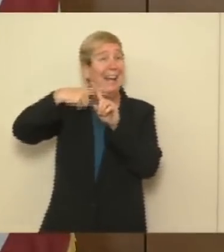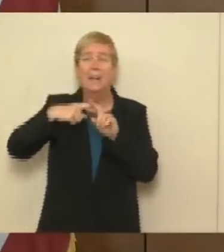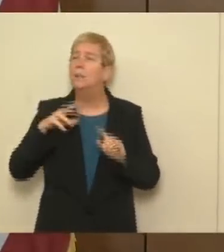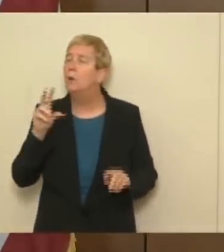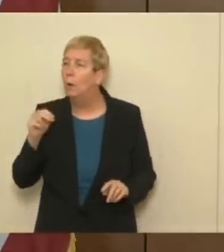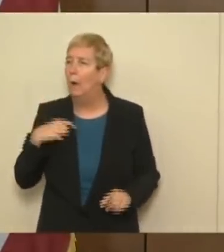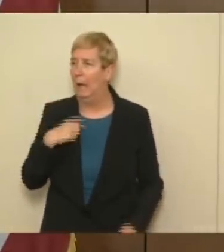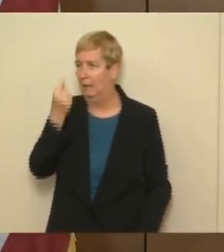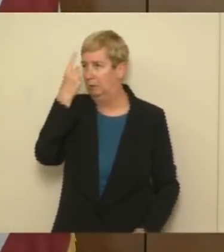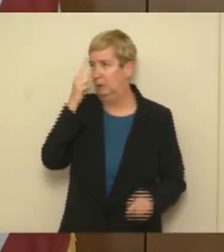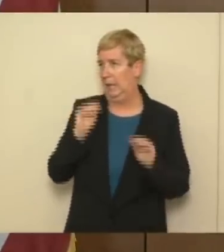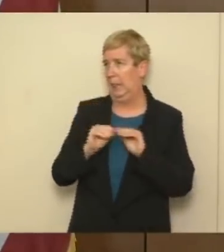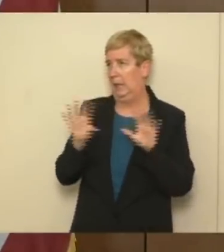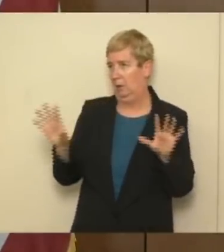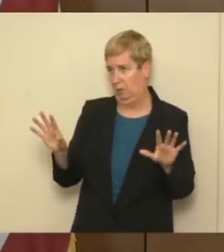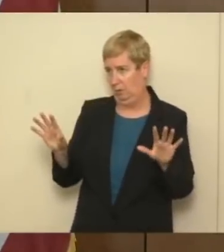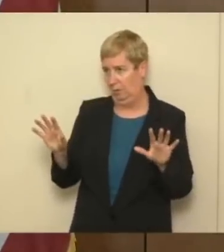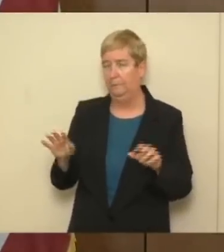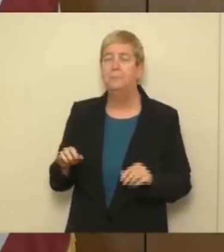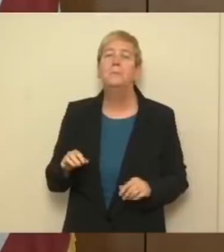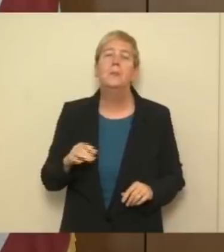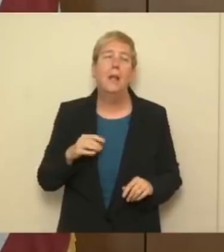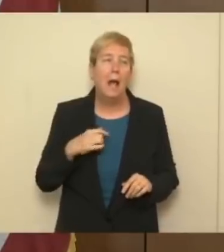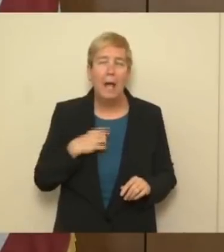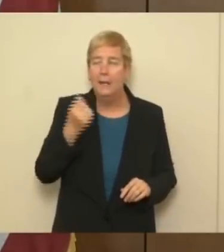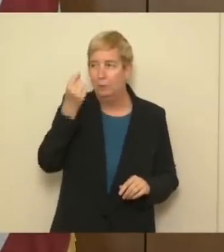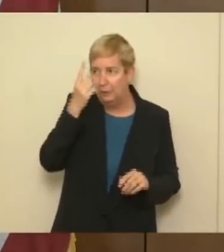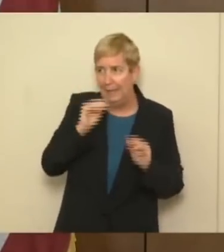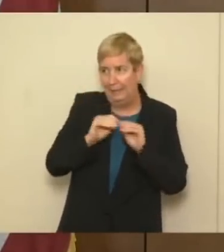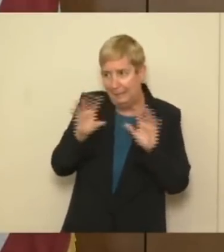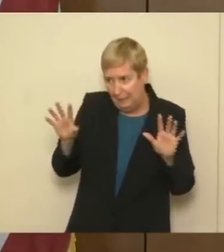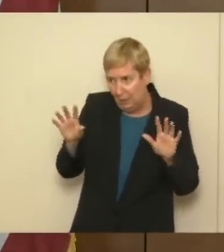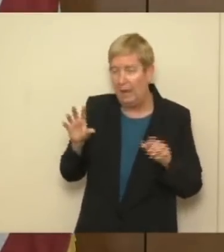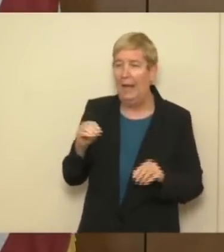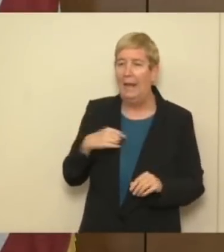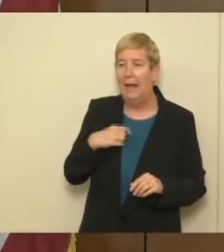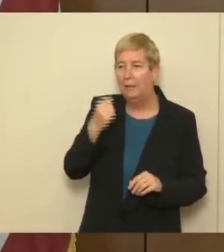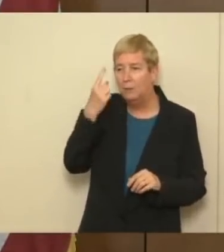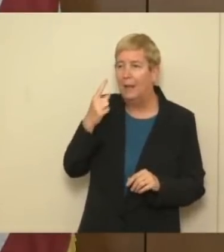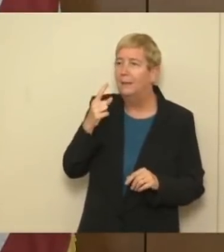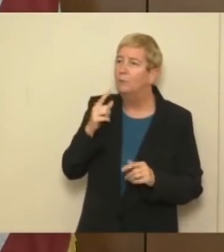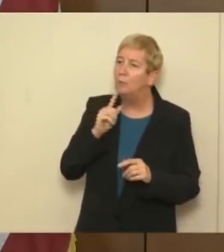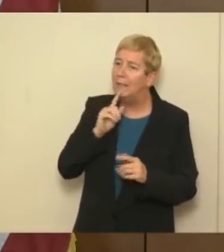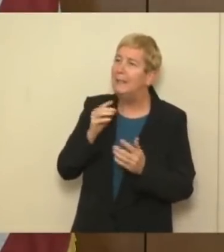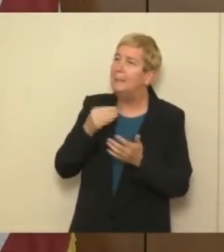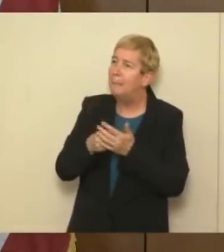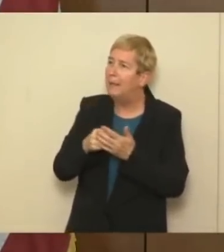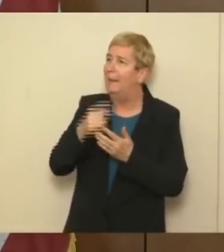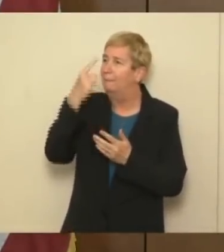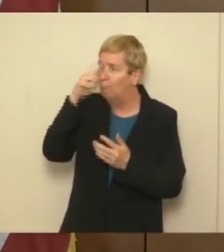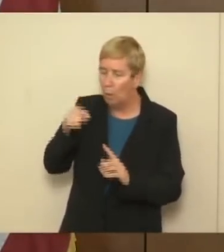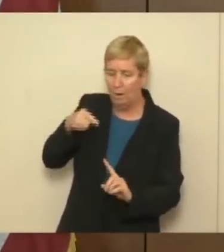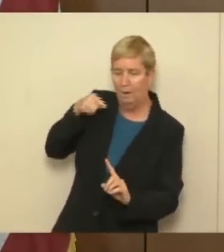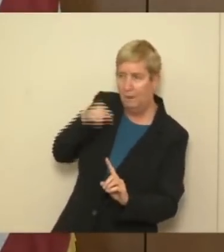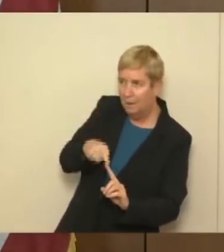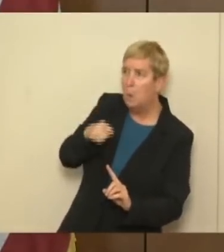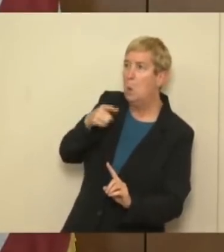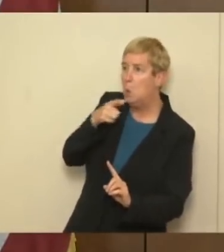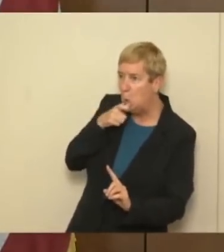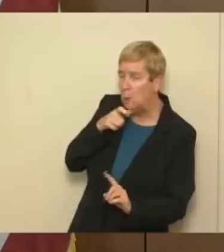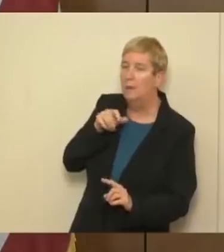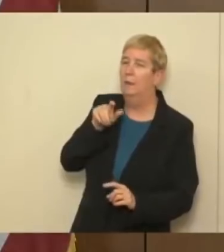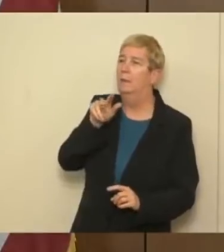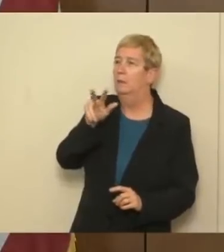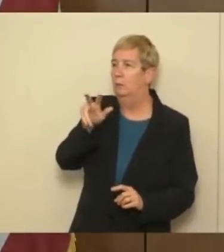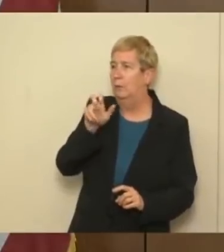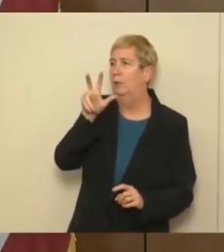But I'm also clear about who these investments are really intended for. and they're intended for the 330,000 children and their